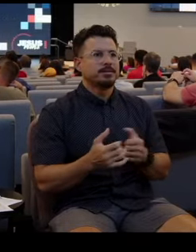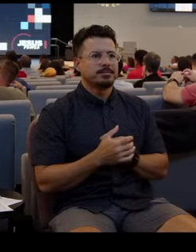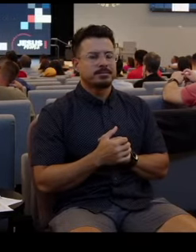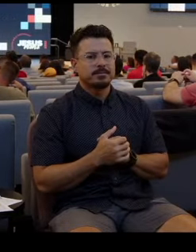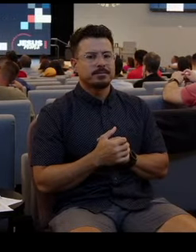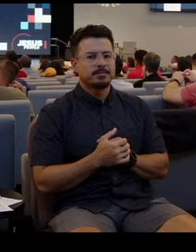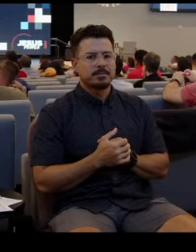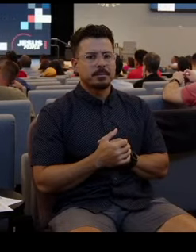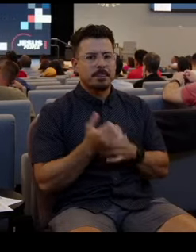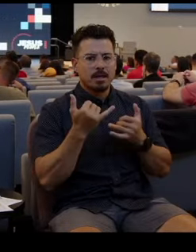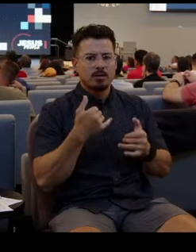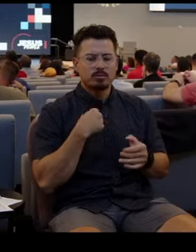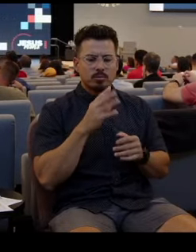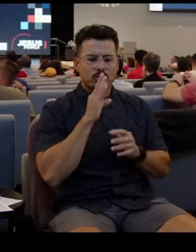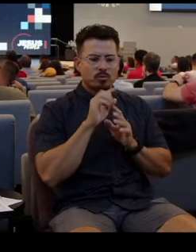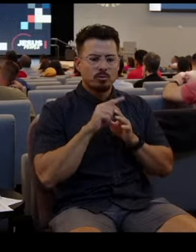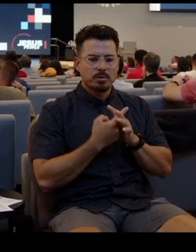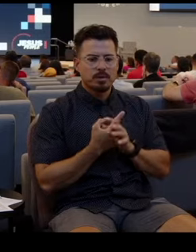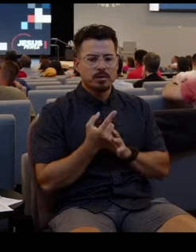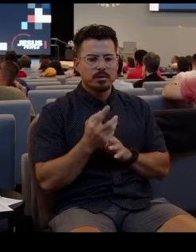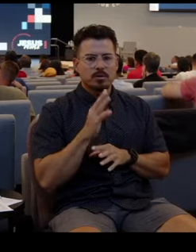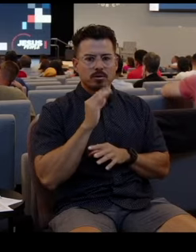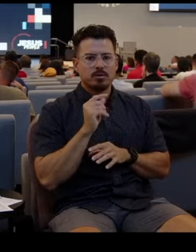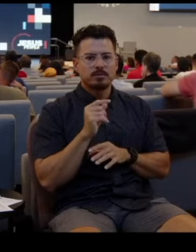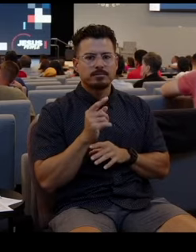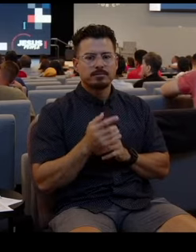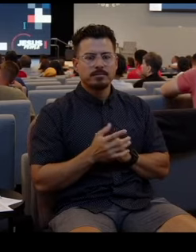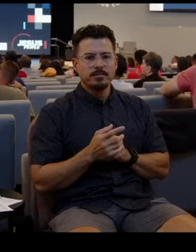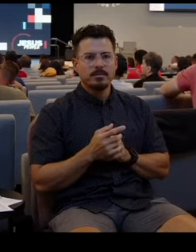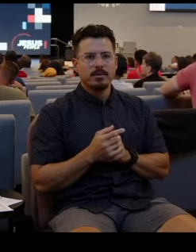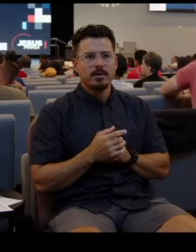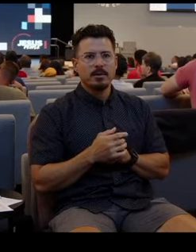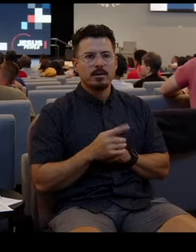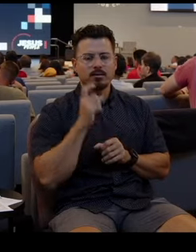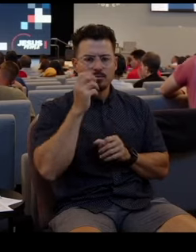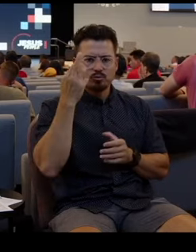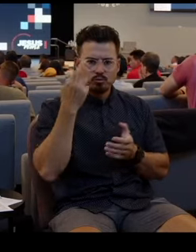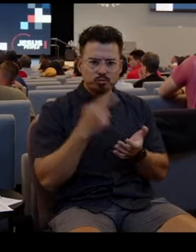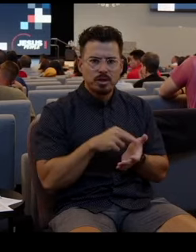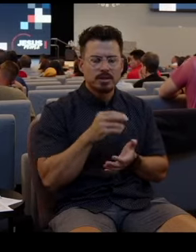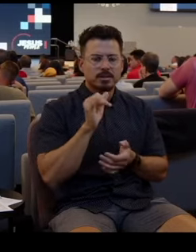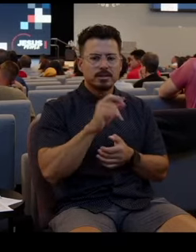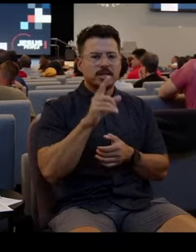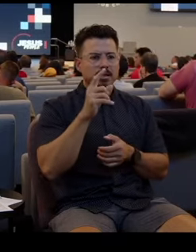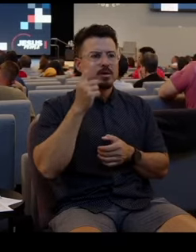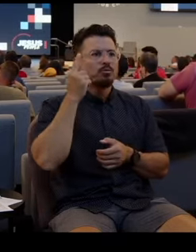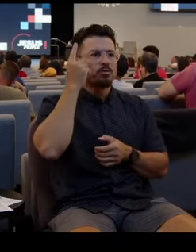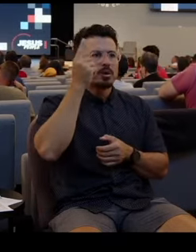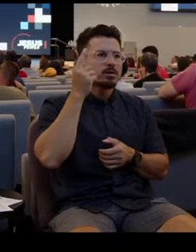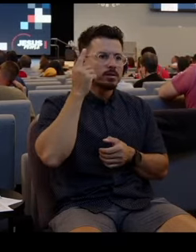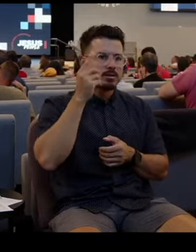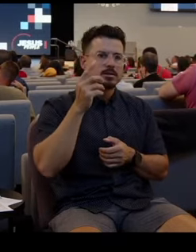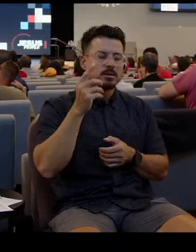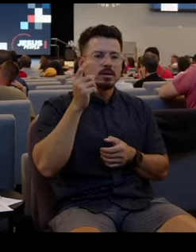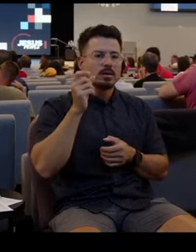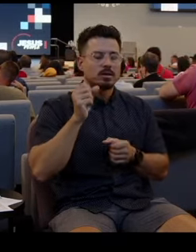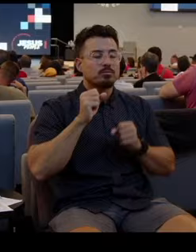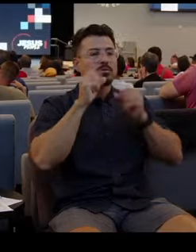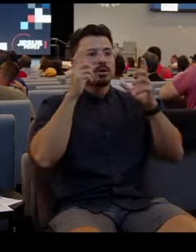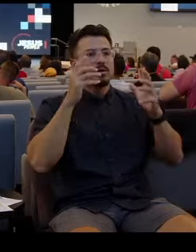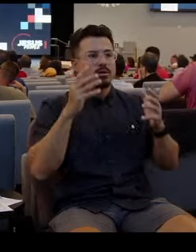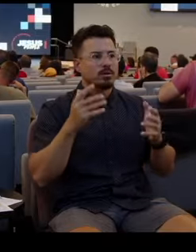So what I'm talking about, as we close, recognizing the wonder of what a local church can become.